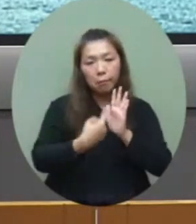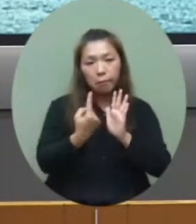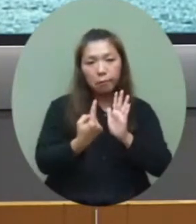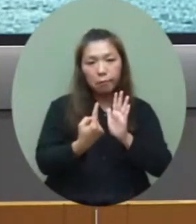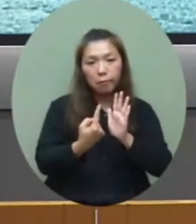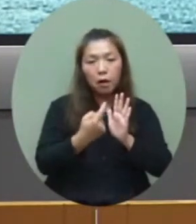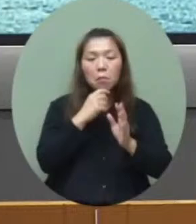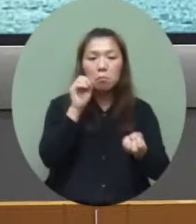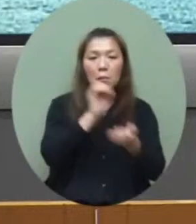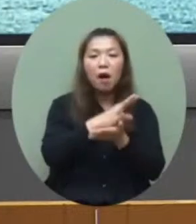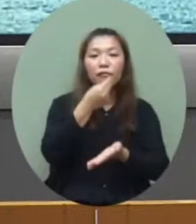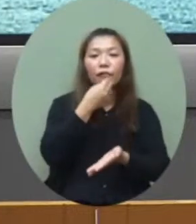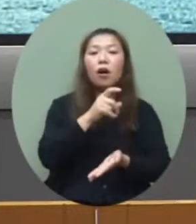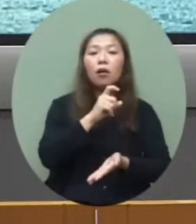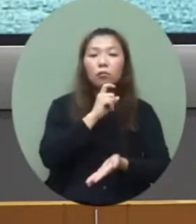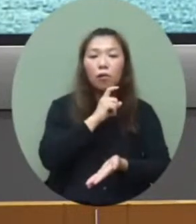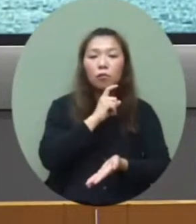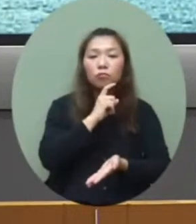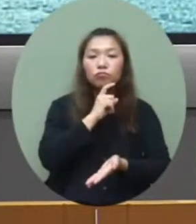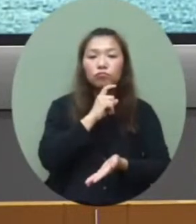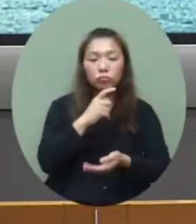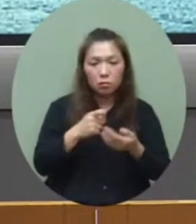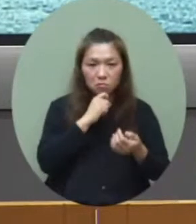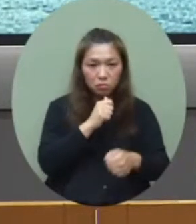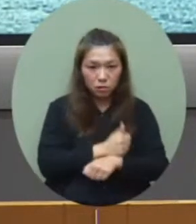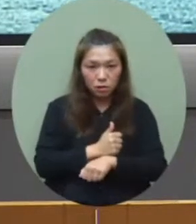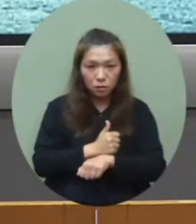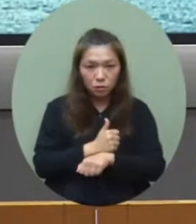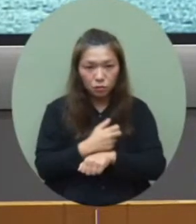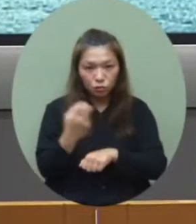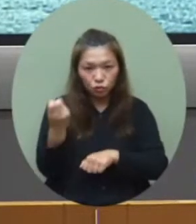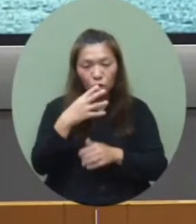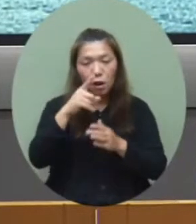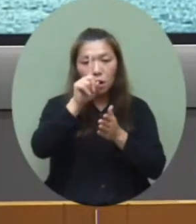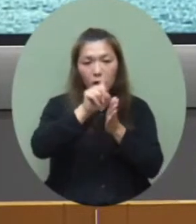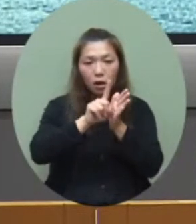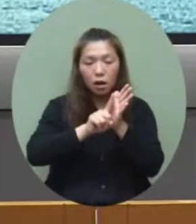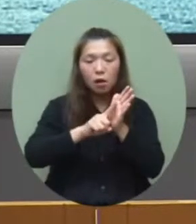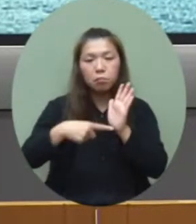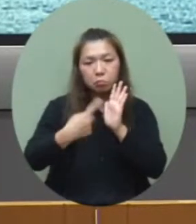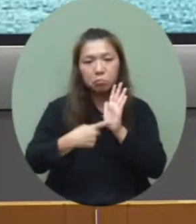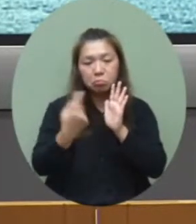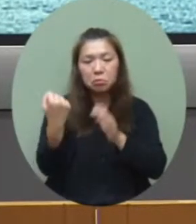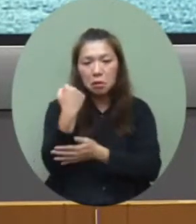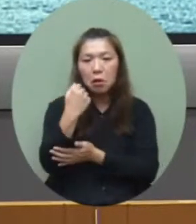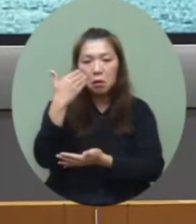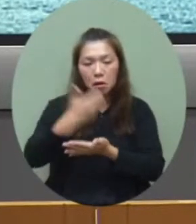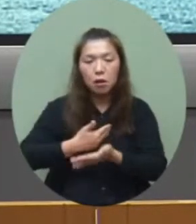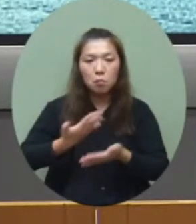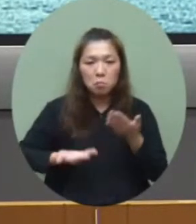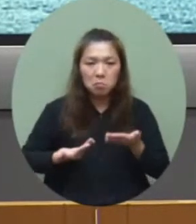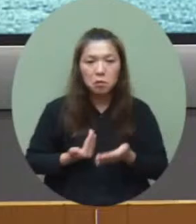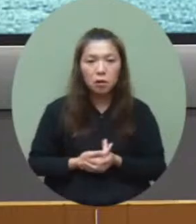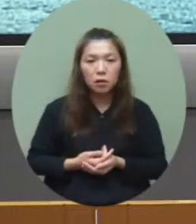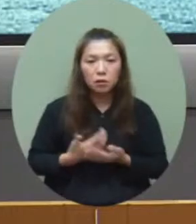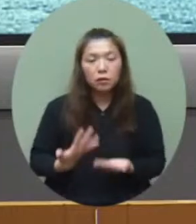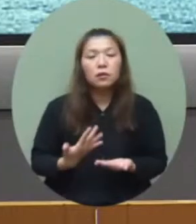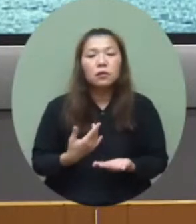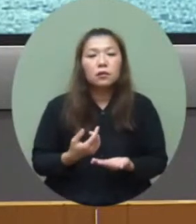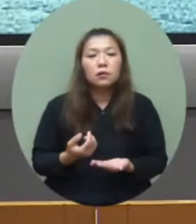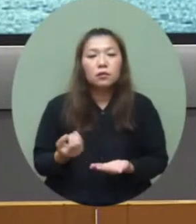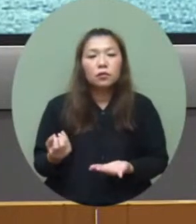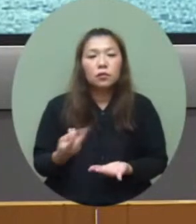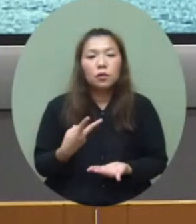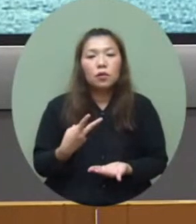with a lapse of time, even if you have been jabbed, even if you have been infected, your immune level